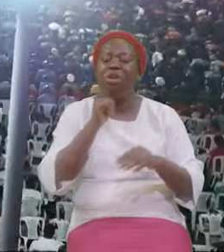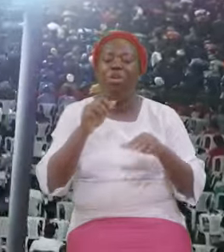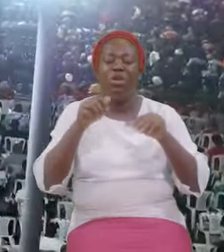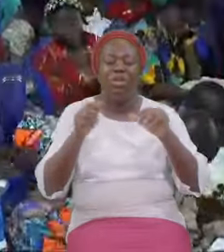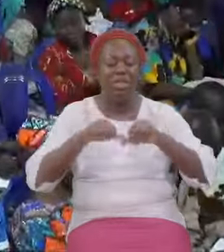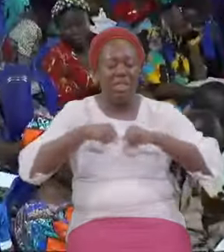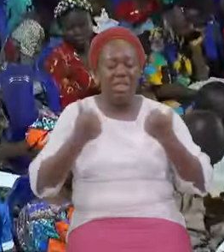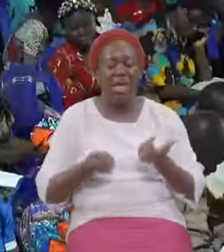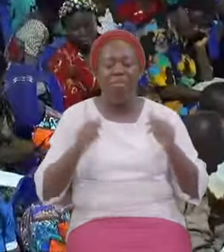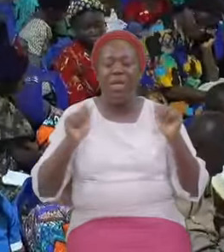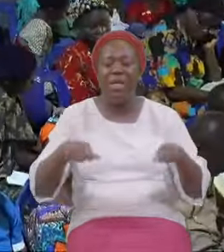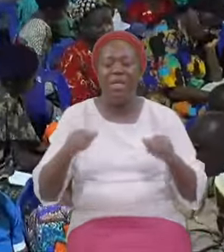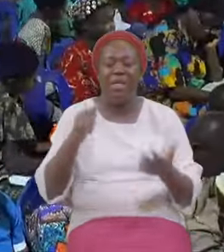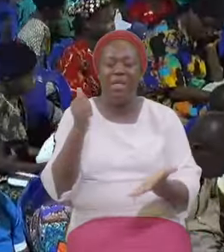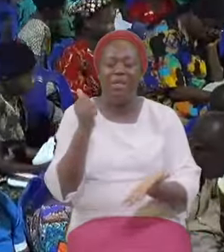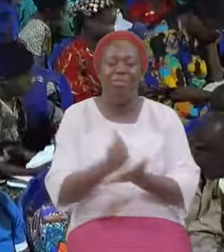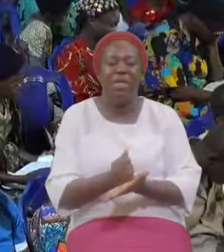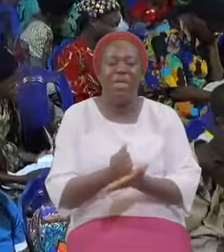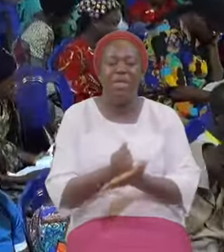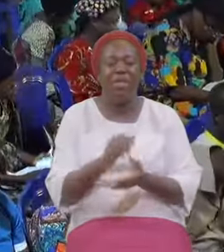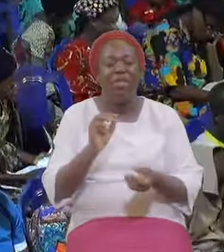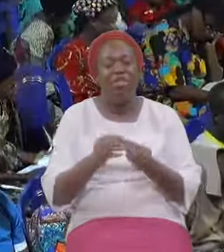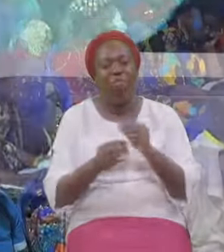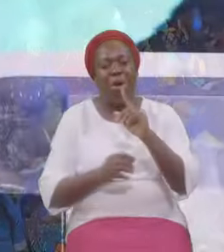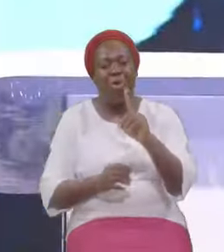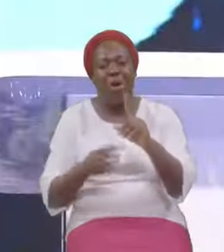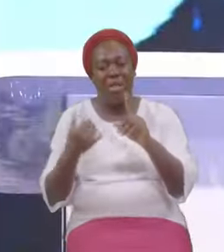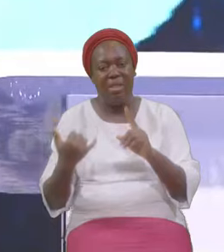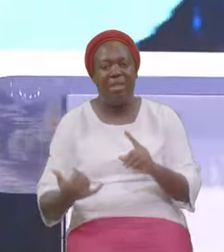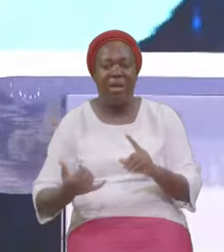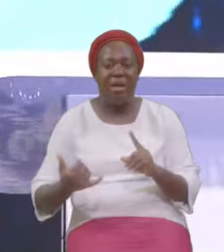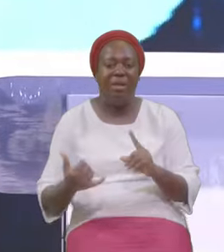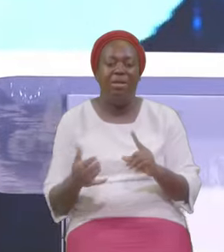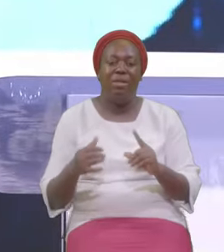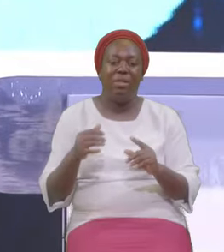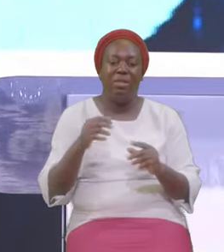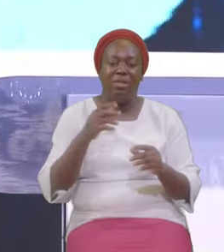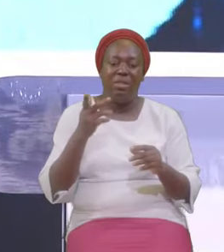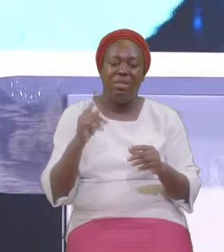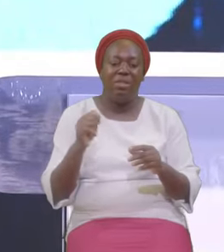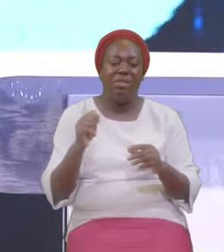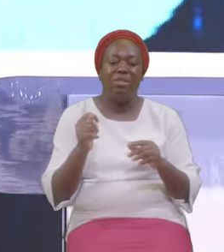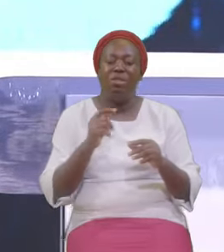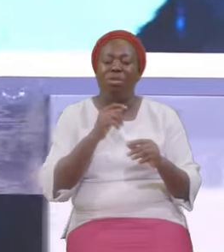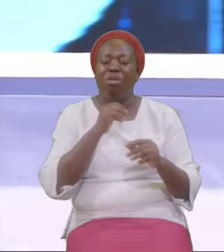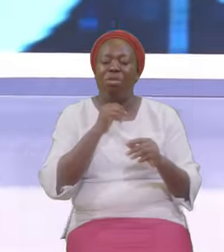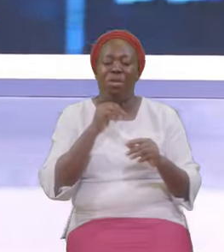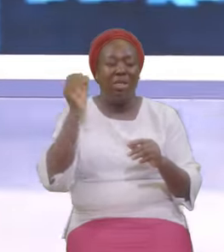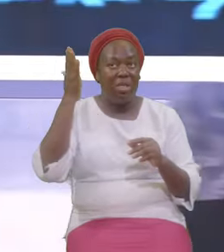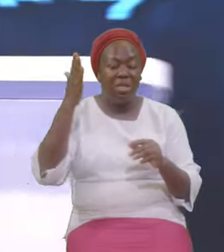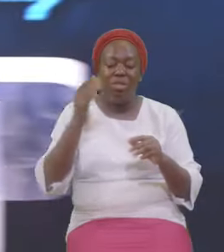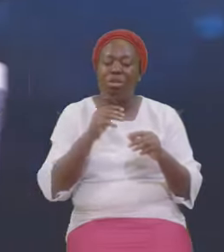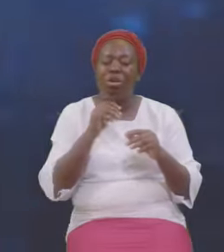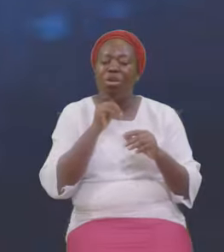Amen. Number one now. Number one is the unchangeable power to